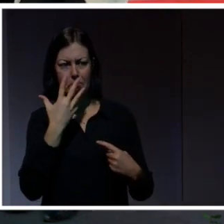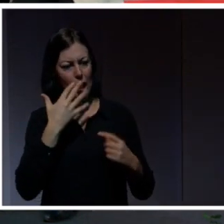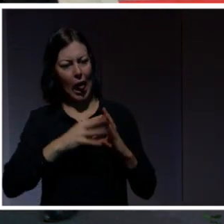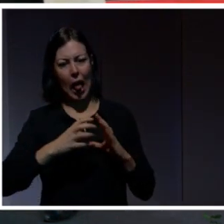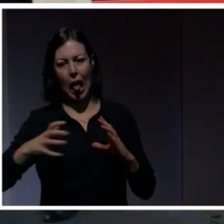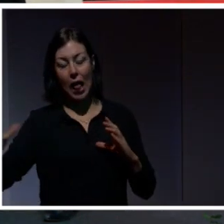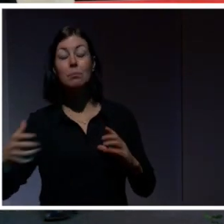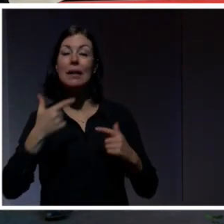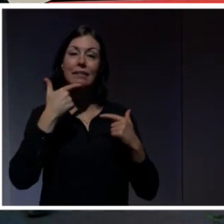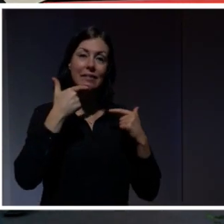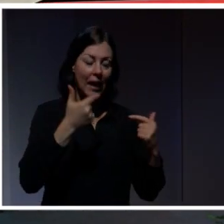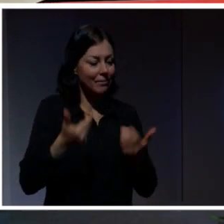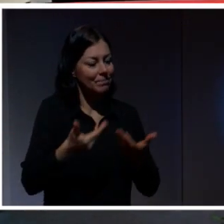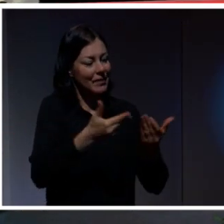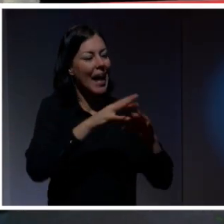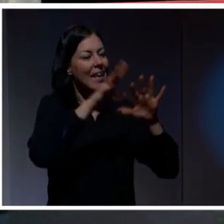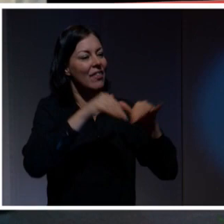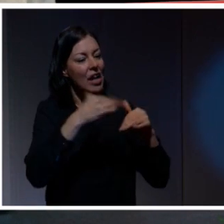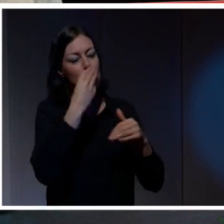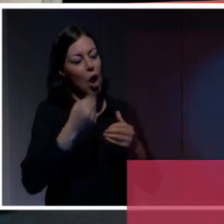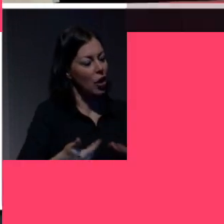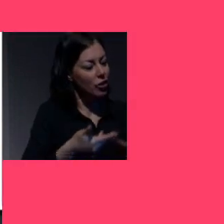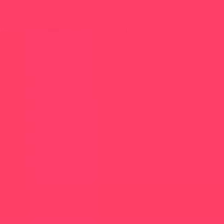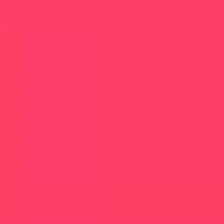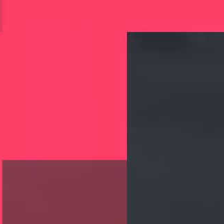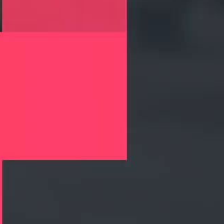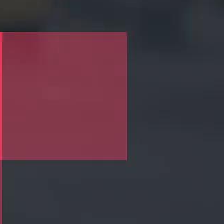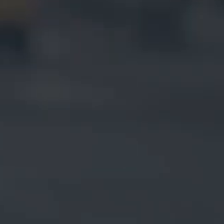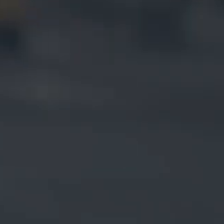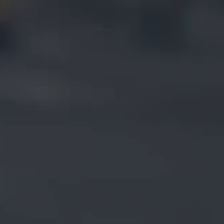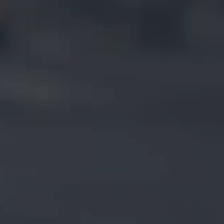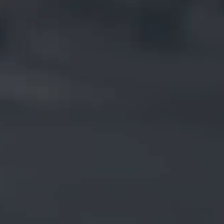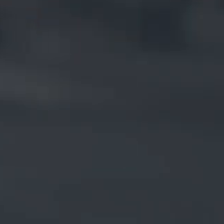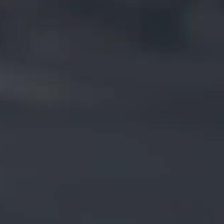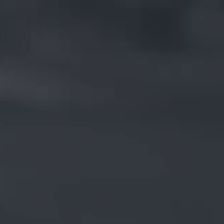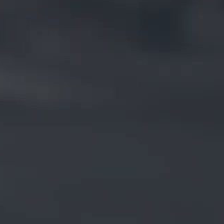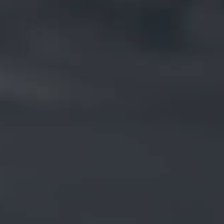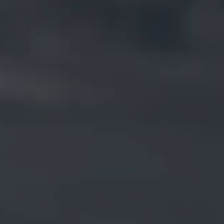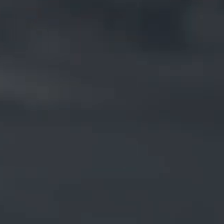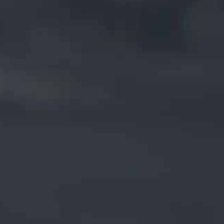very much. Here is some internet chocolate to Excellent. You. Excellent. Thank you. Thank you so much, Amy Loutfi. Thank you. Thank you. So much.